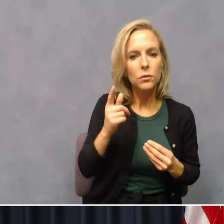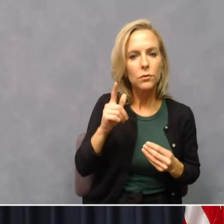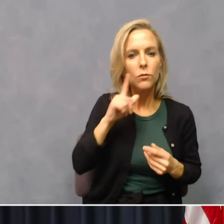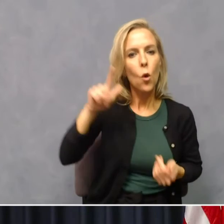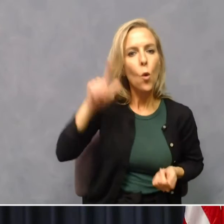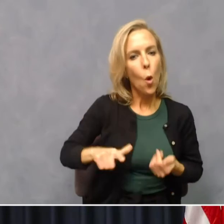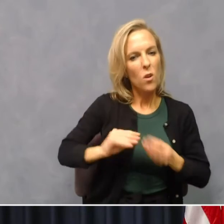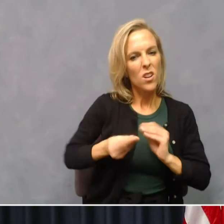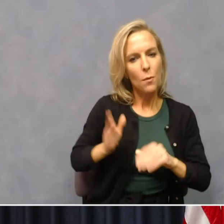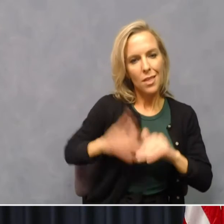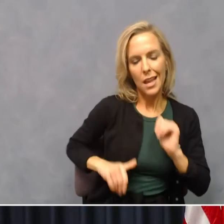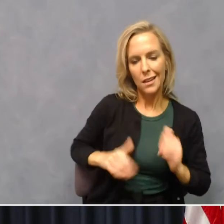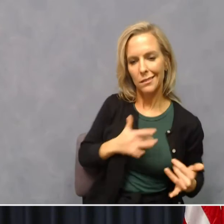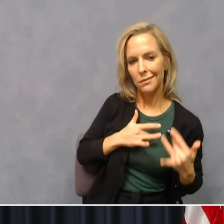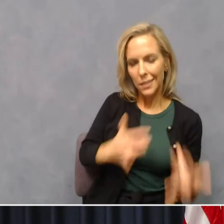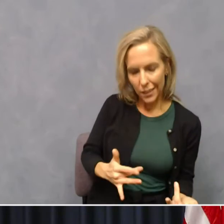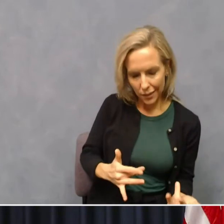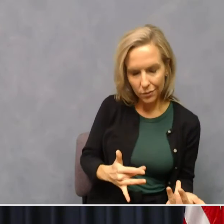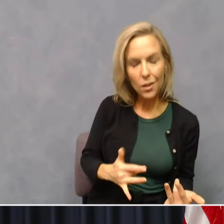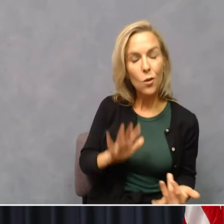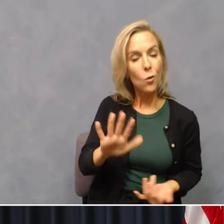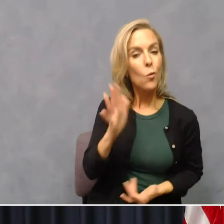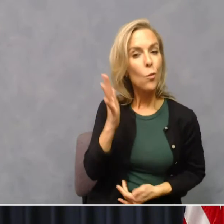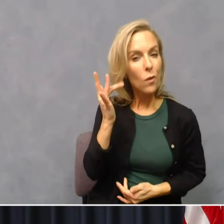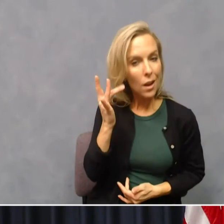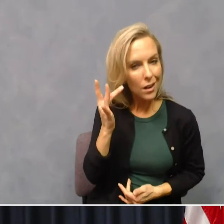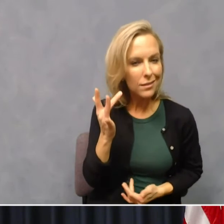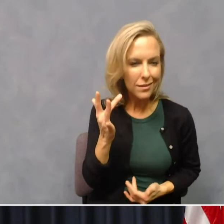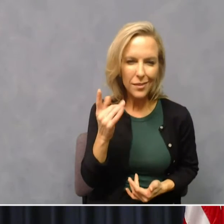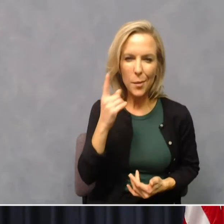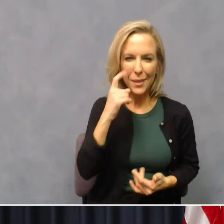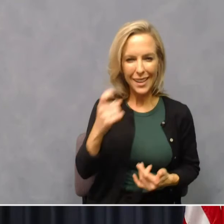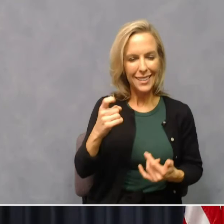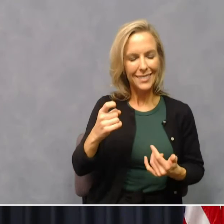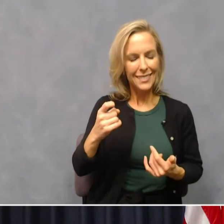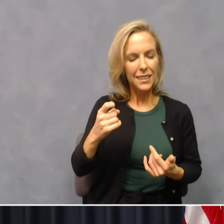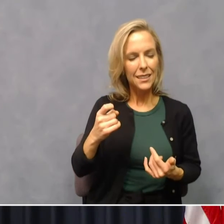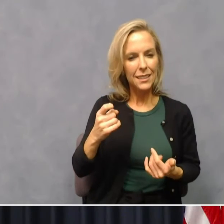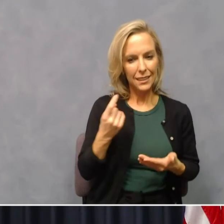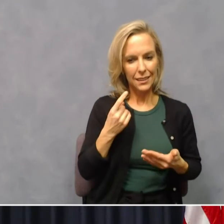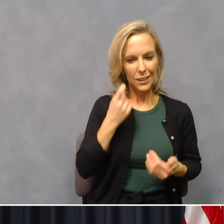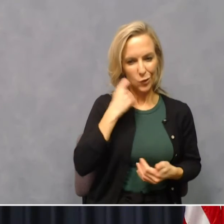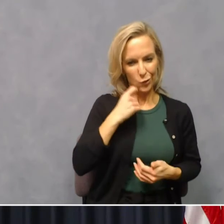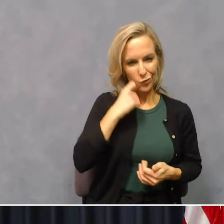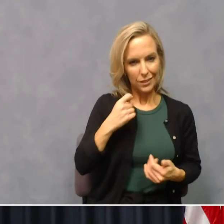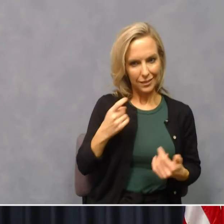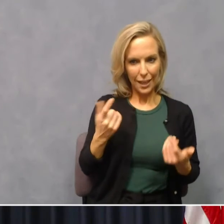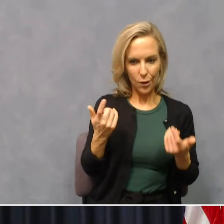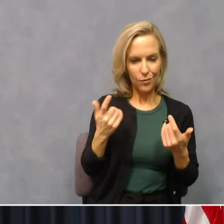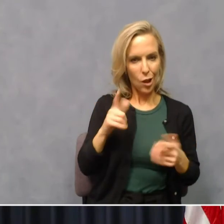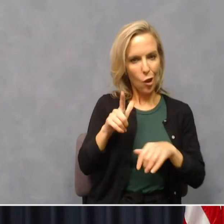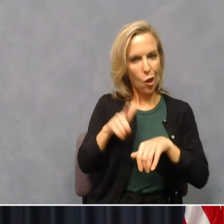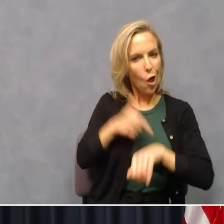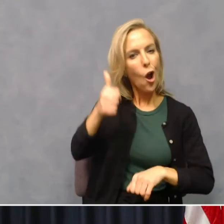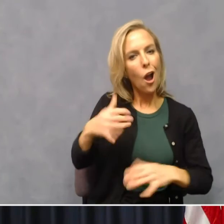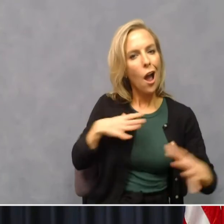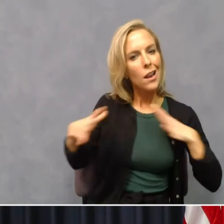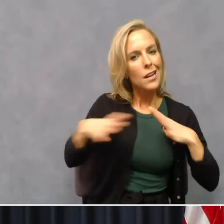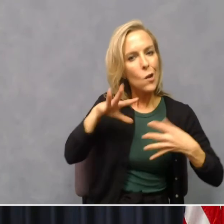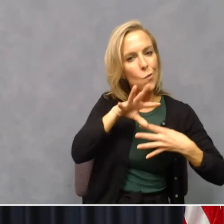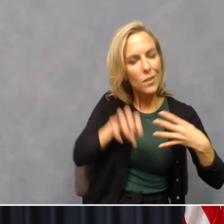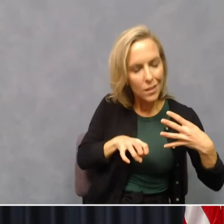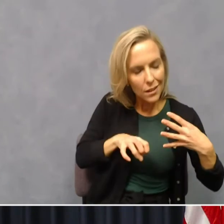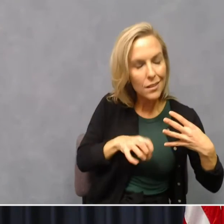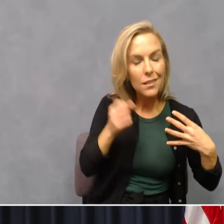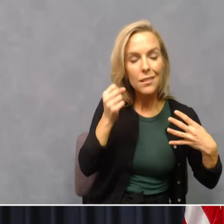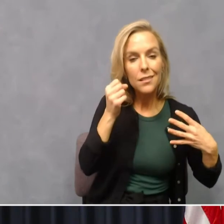normal, most likely because of a combination between the long holiday weekend as well as